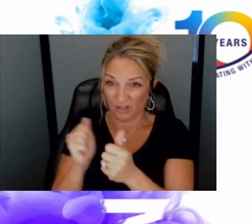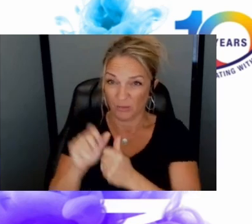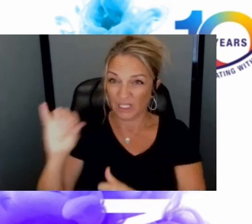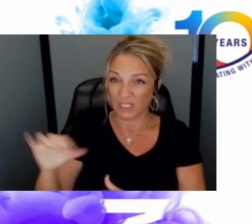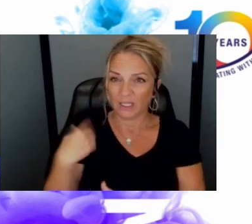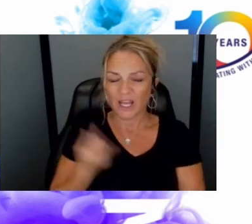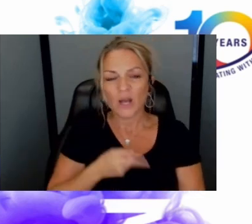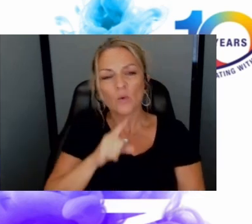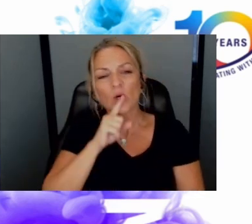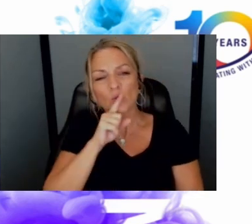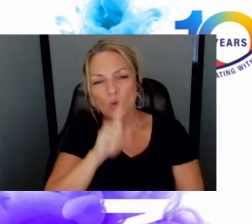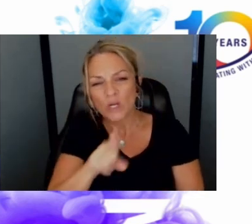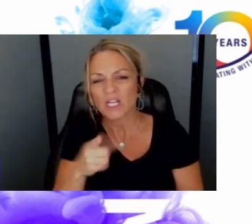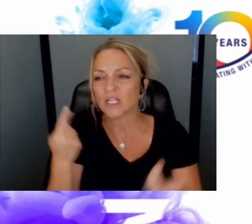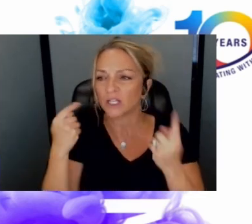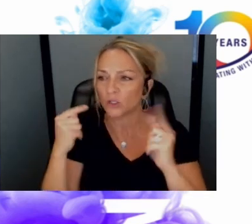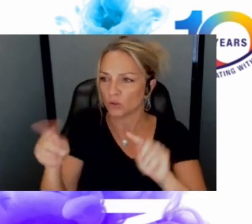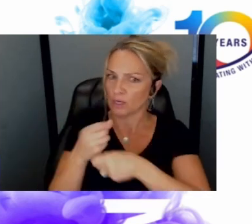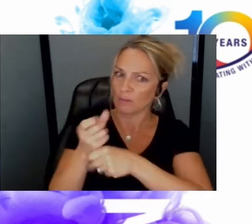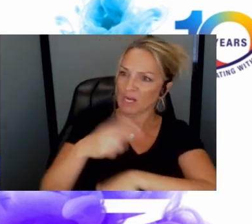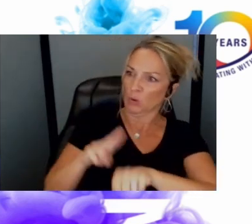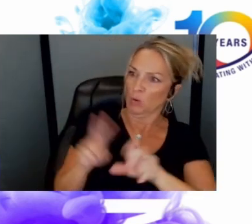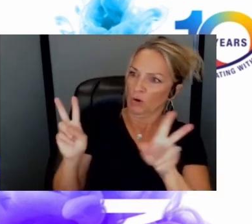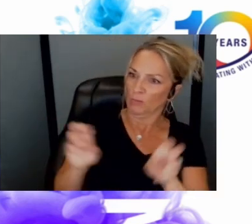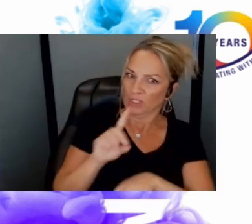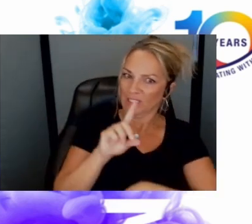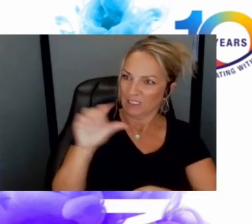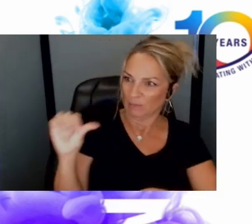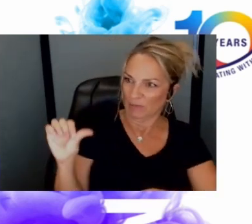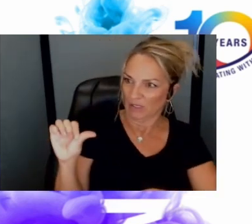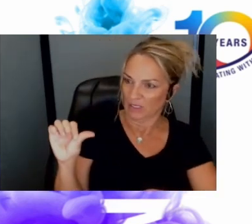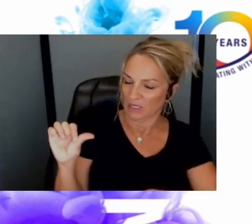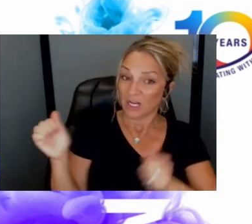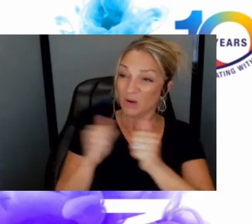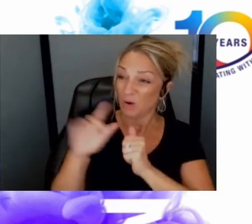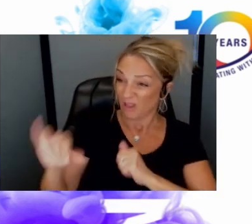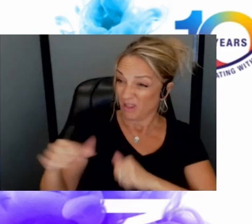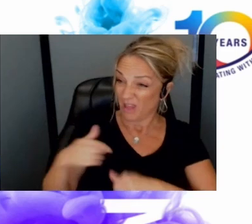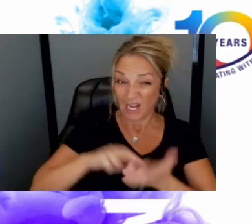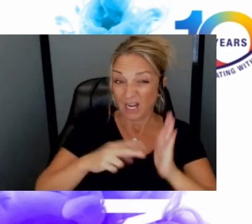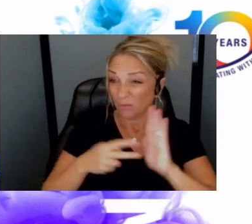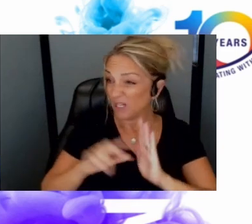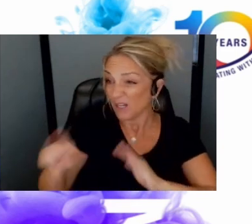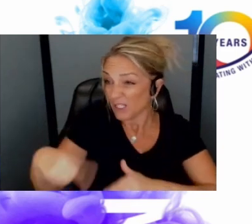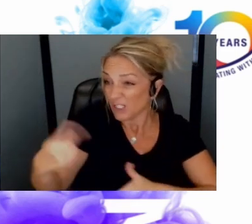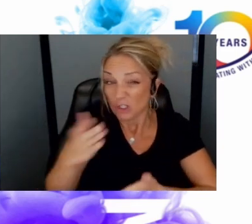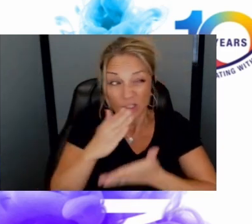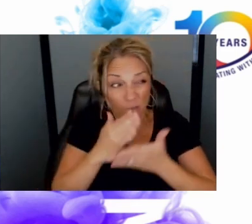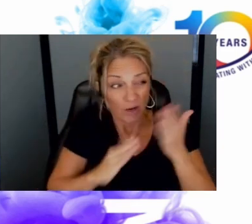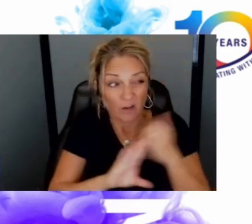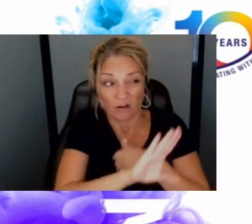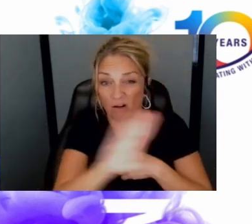striving to normalize disability. And by that, I mean make it so that it's part of the everyday